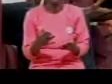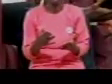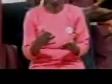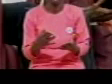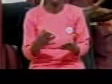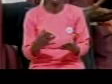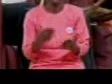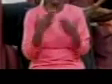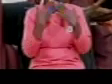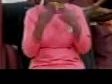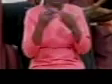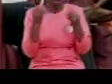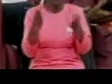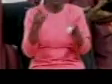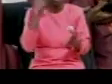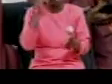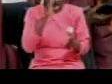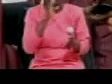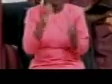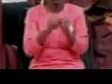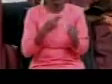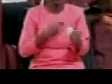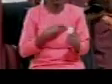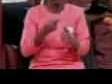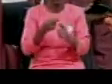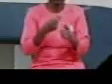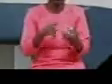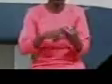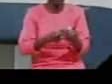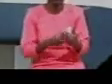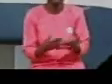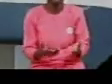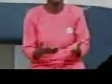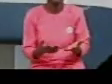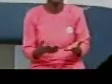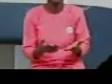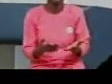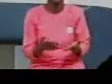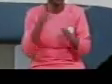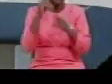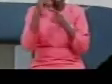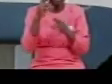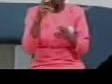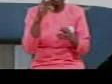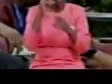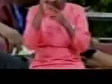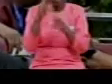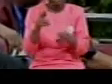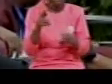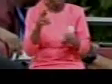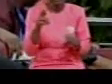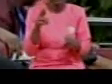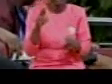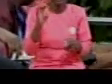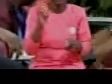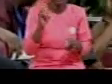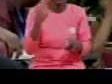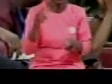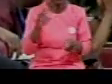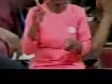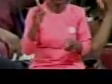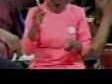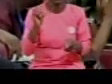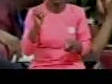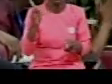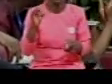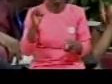very much for being with us from the beginning? Reverend Ezekiah Olaniran, thank you, sir, for being with us